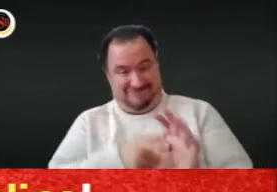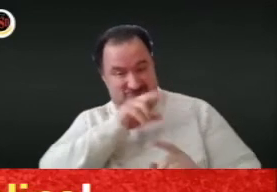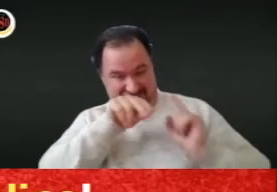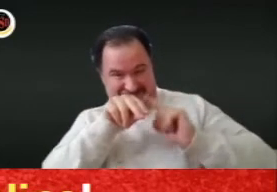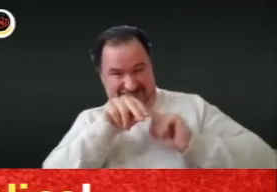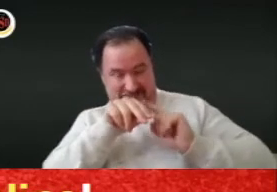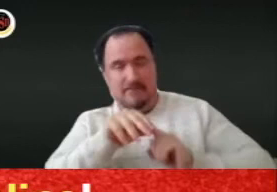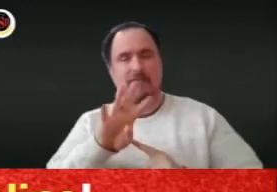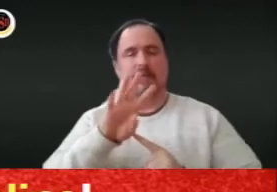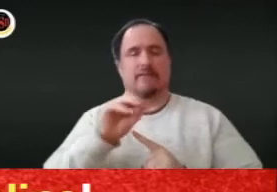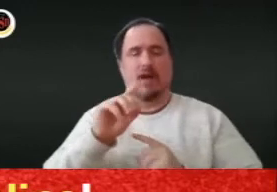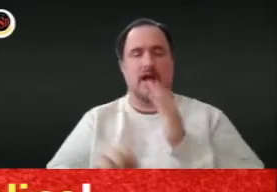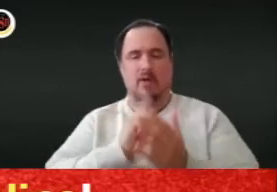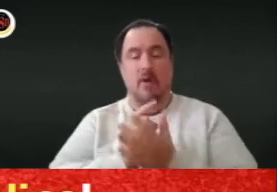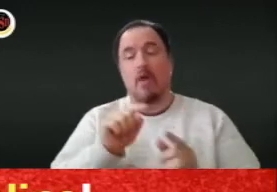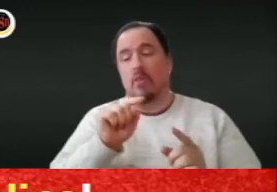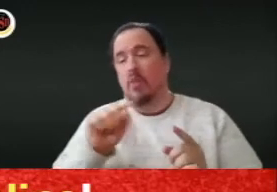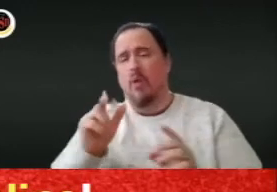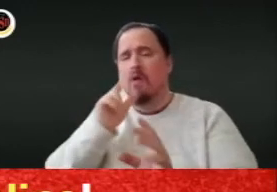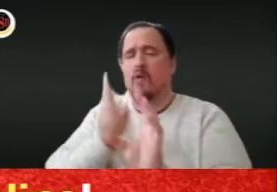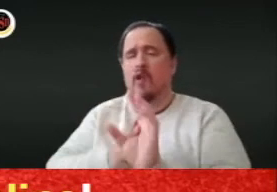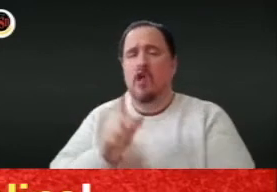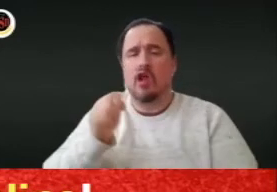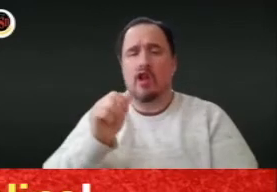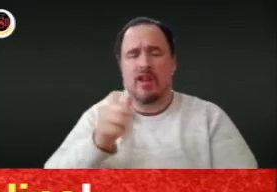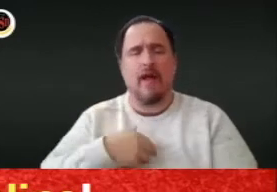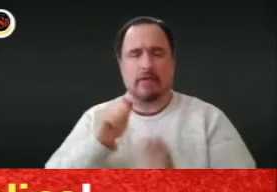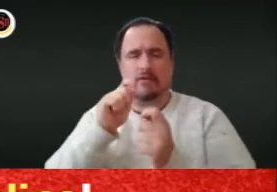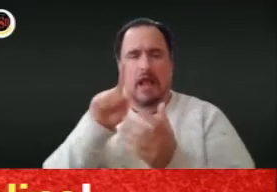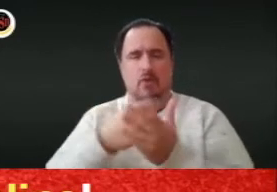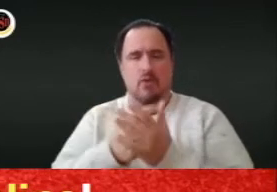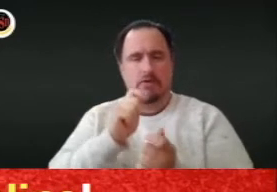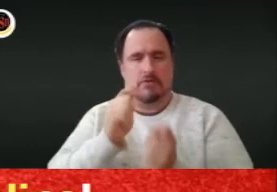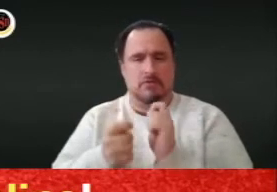you are expected to complete 40 hours before graduation.